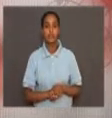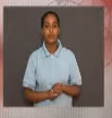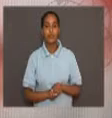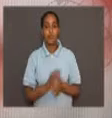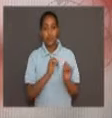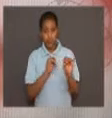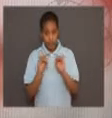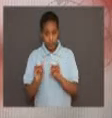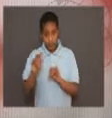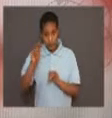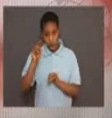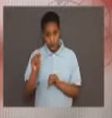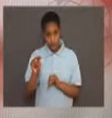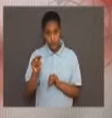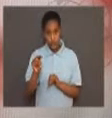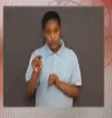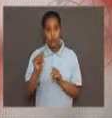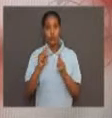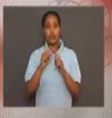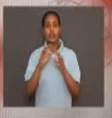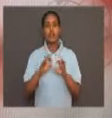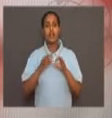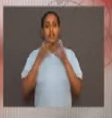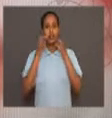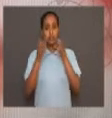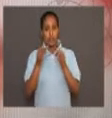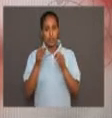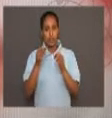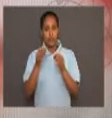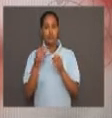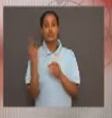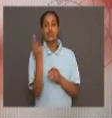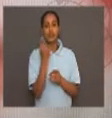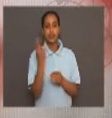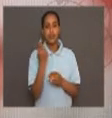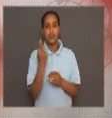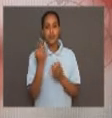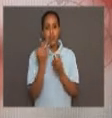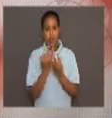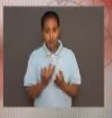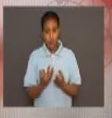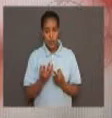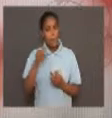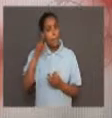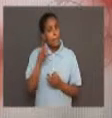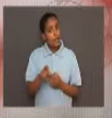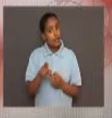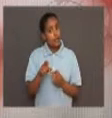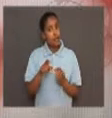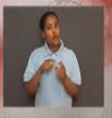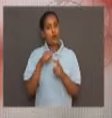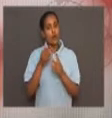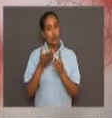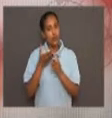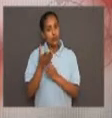In order for nitrogen to be transformed into a usable form, it must go